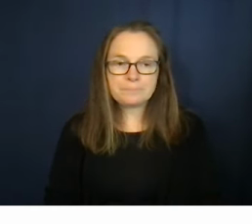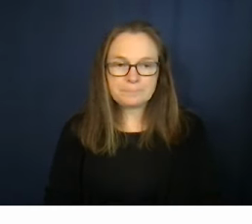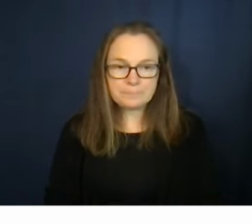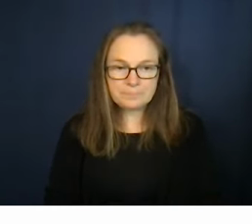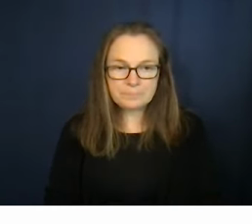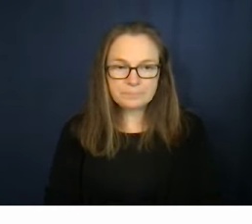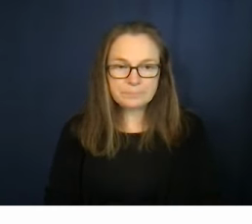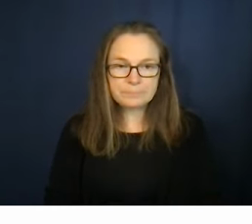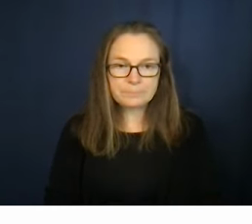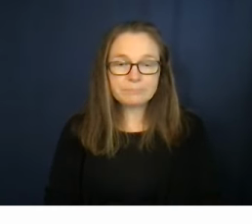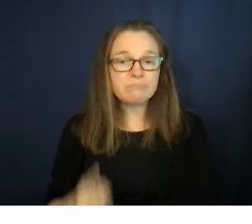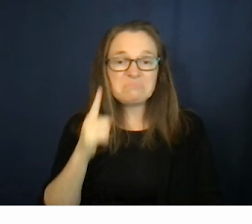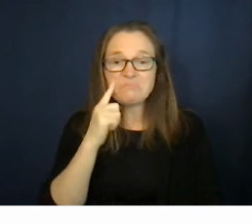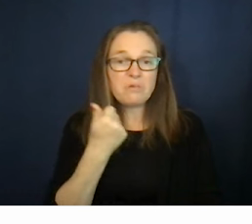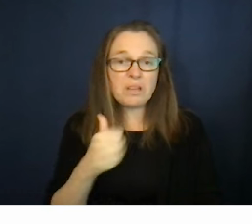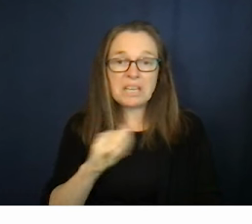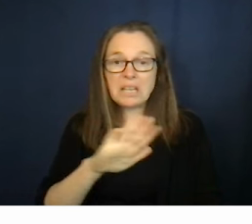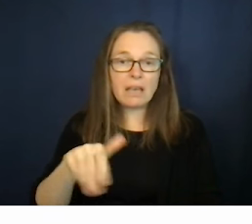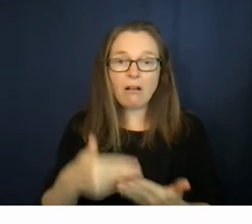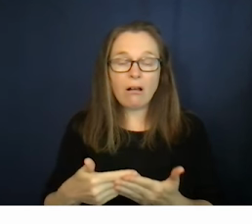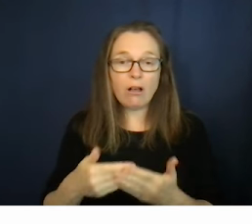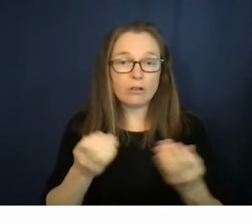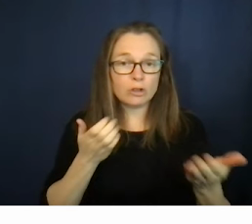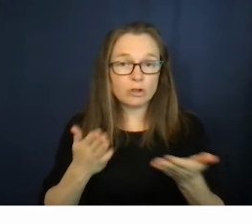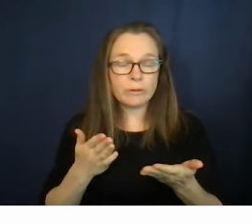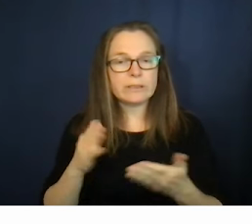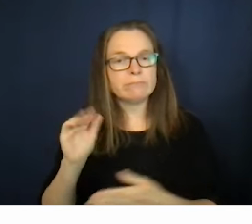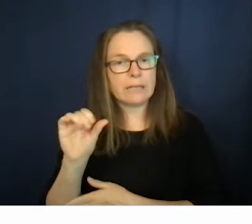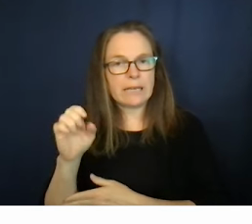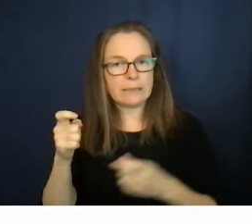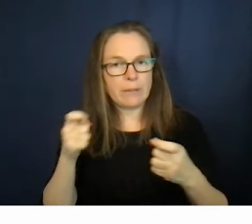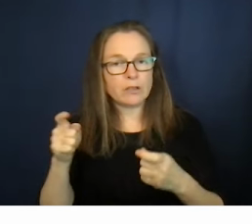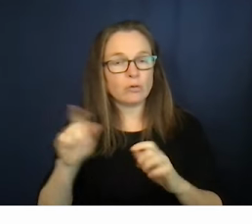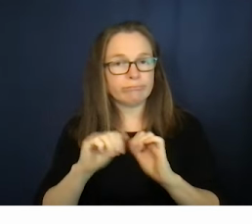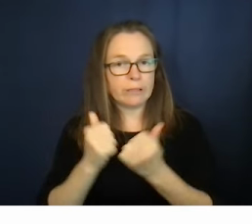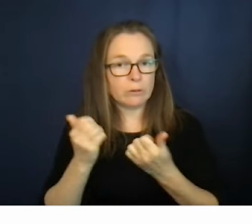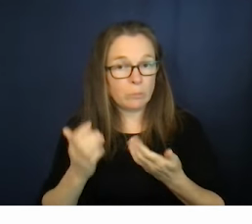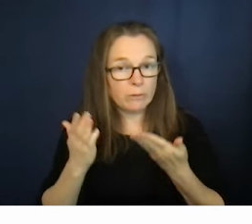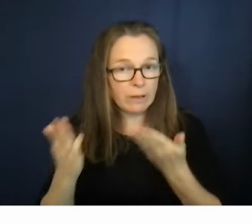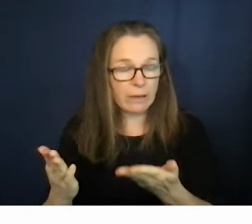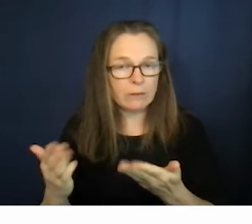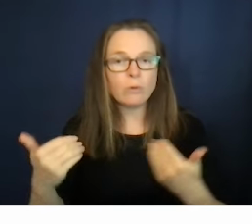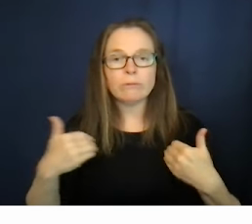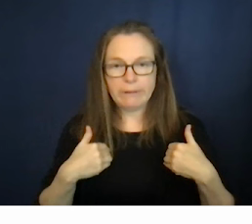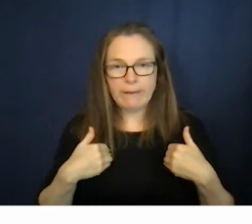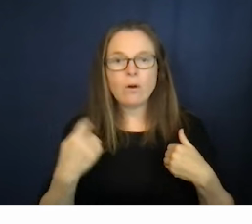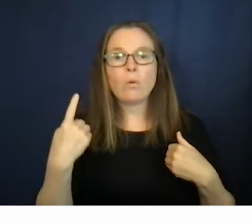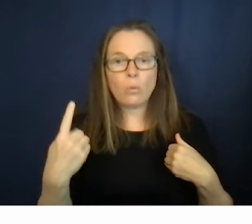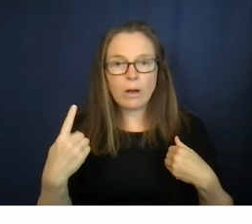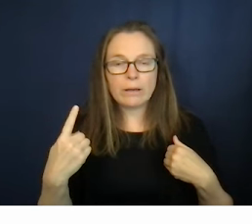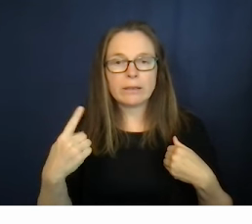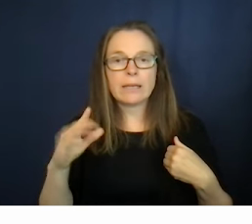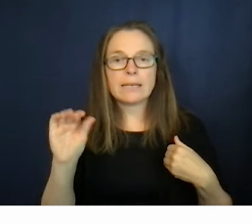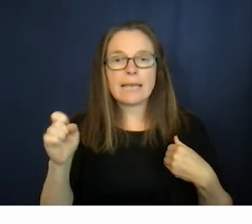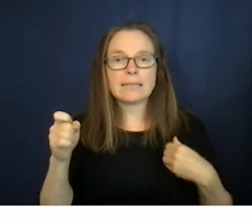for any and all of the case management services that your agency provides, you will have one case